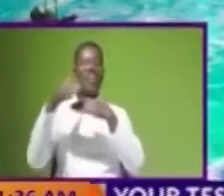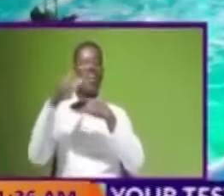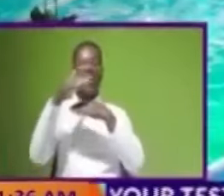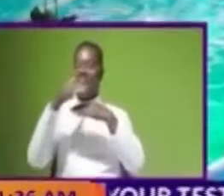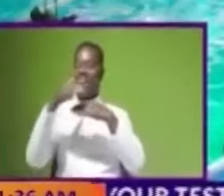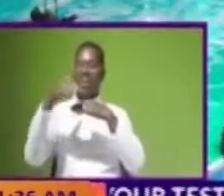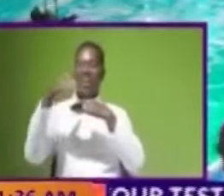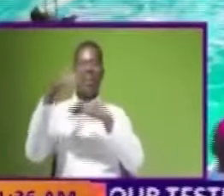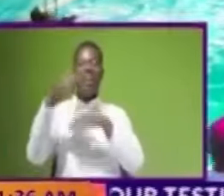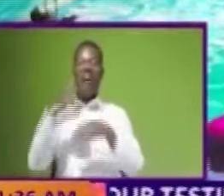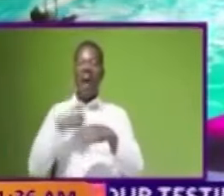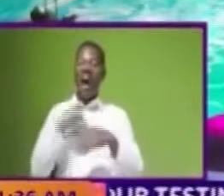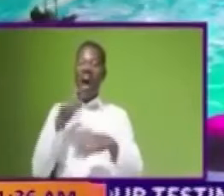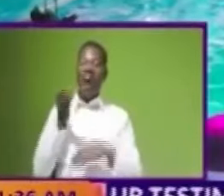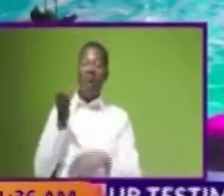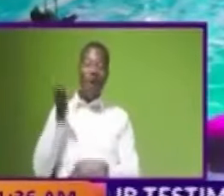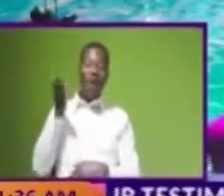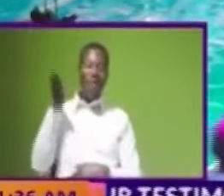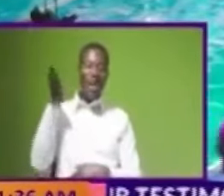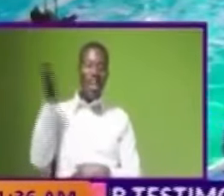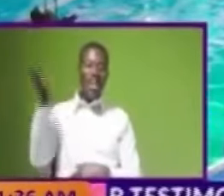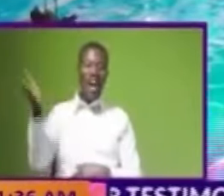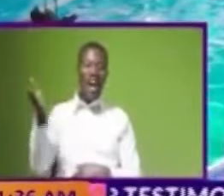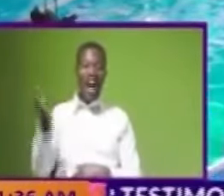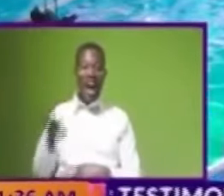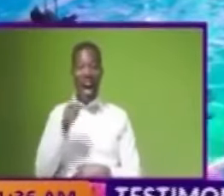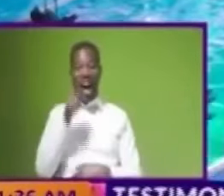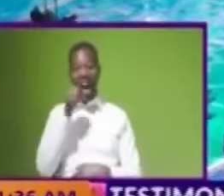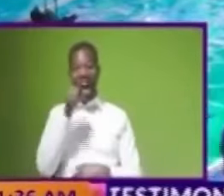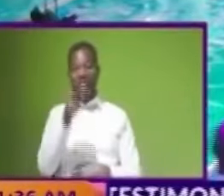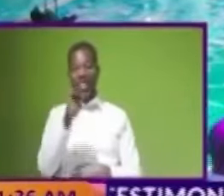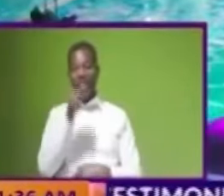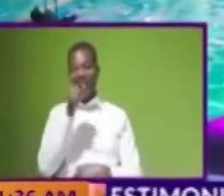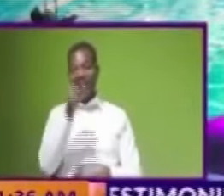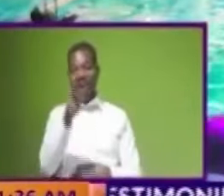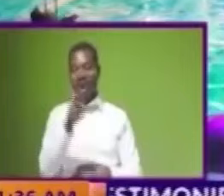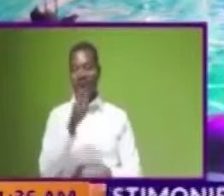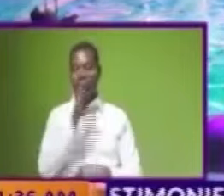He deter me all.